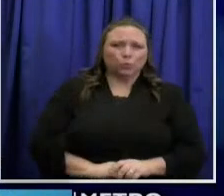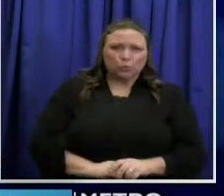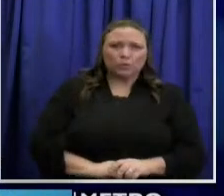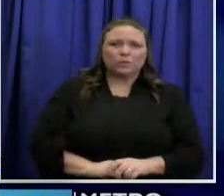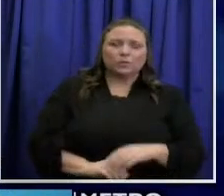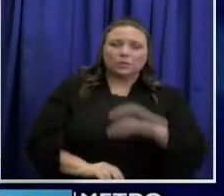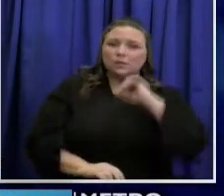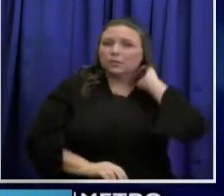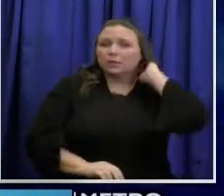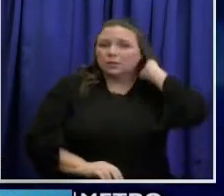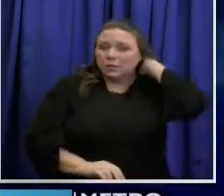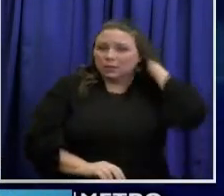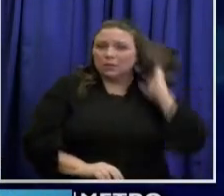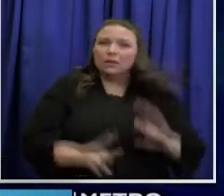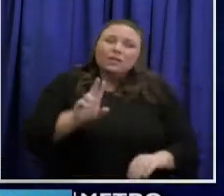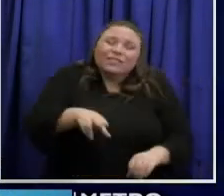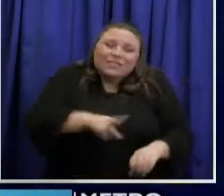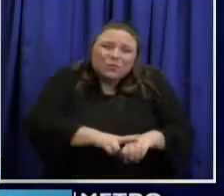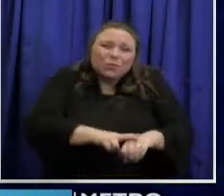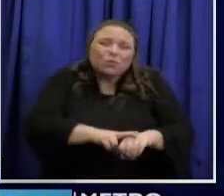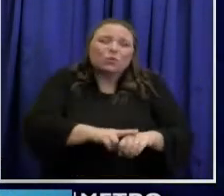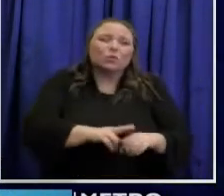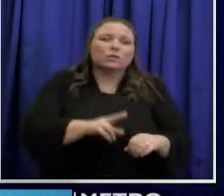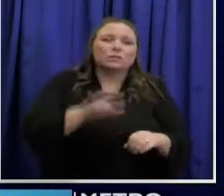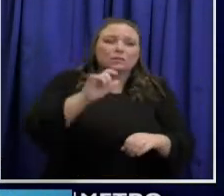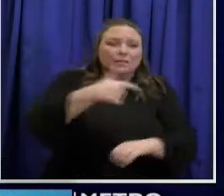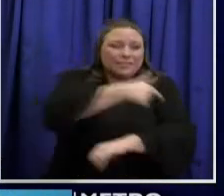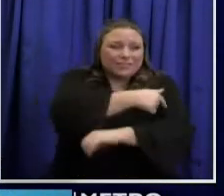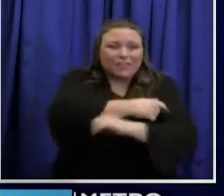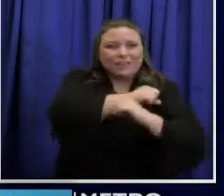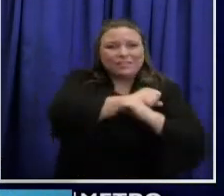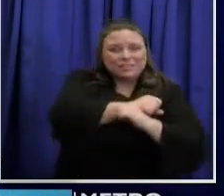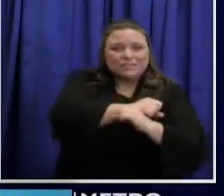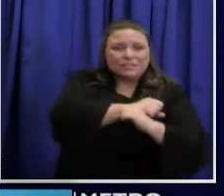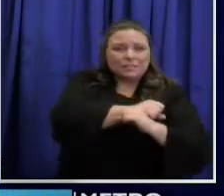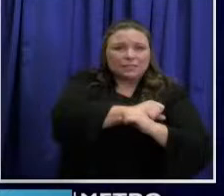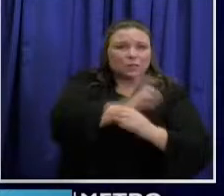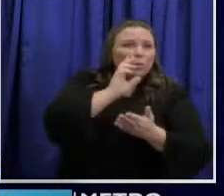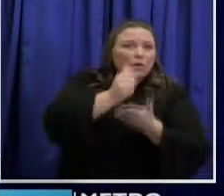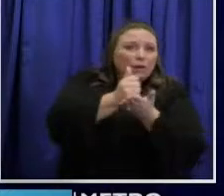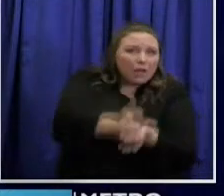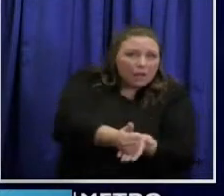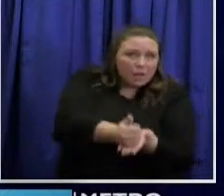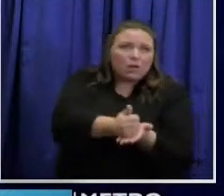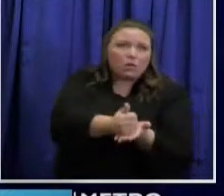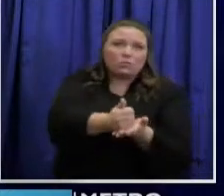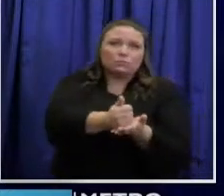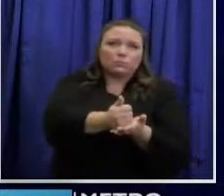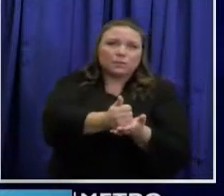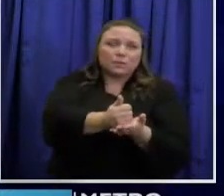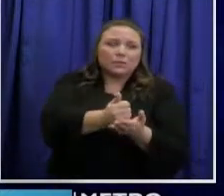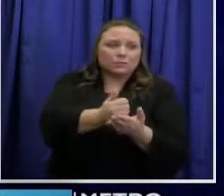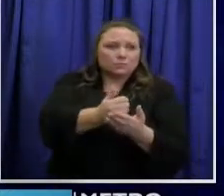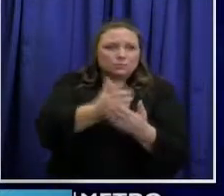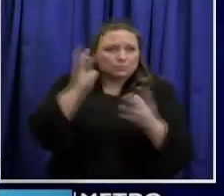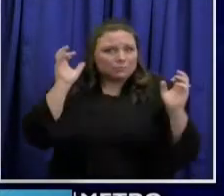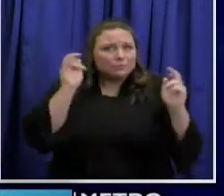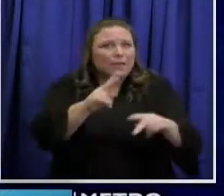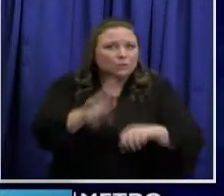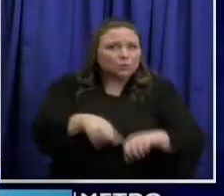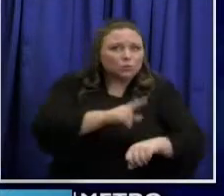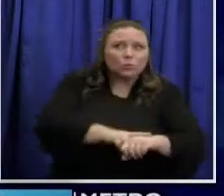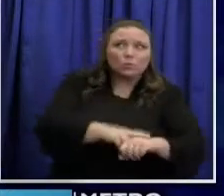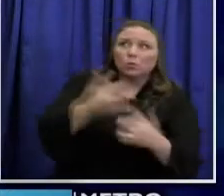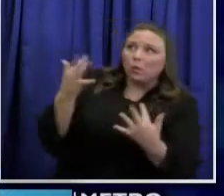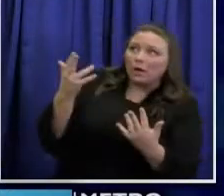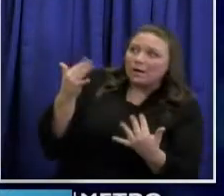of course, it's with the vaccine that we are depending before we can really get back to normal